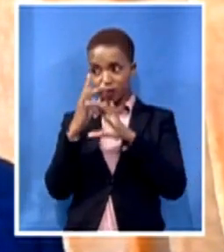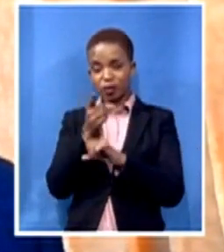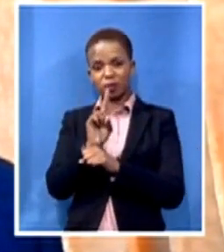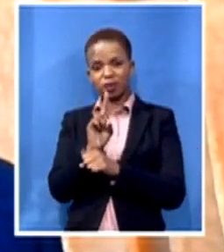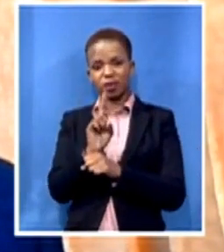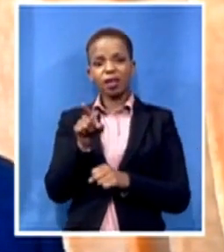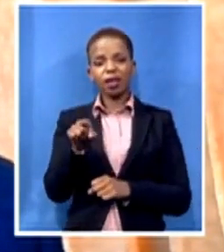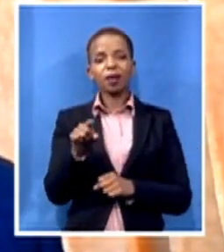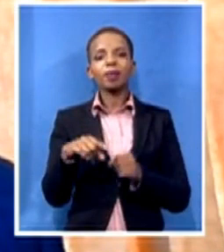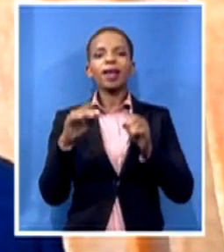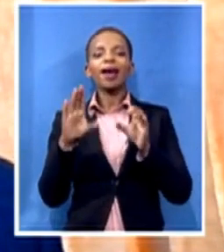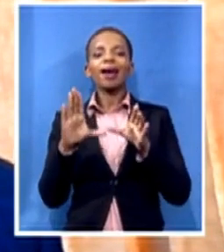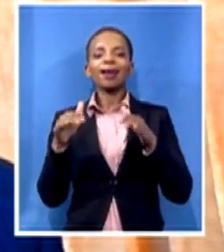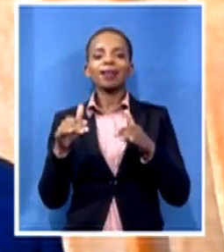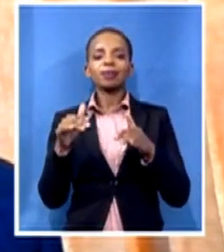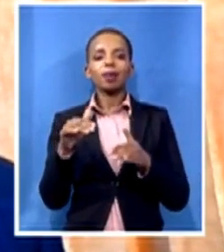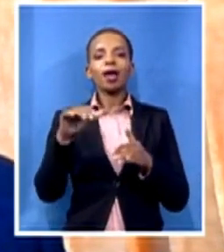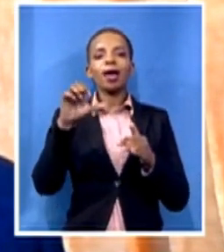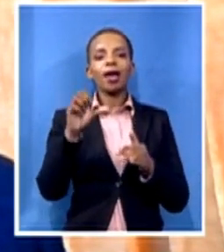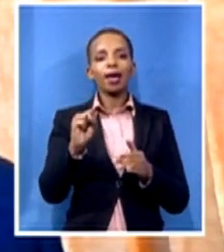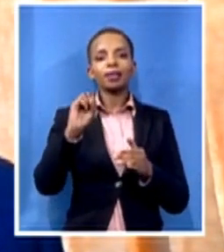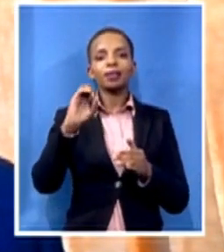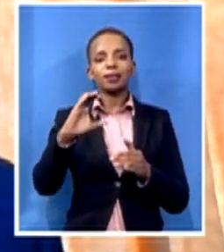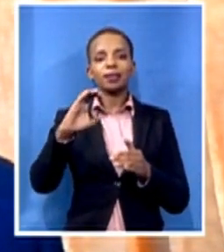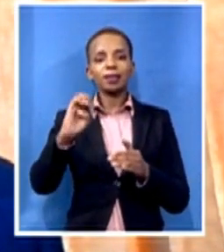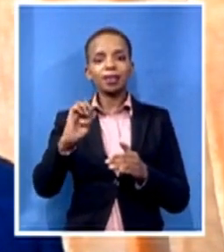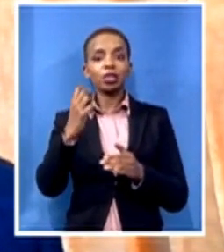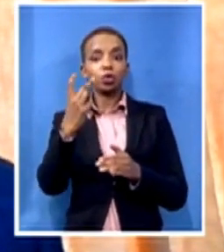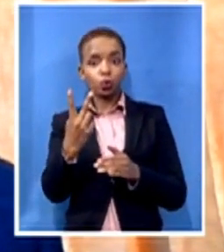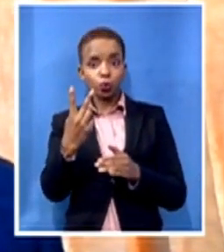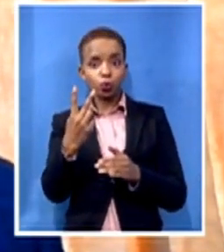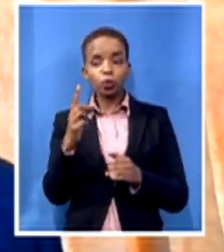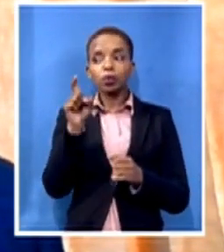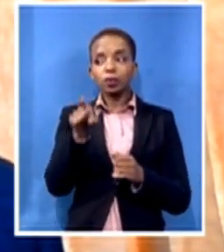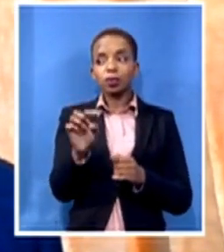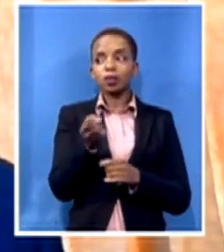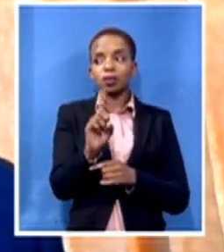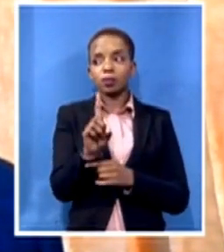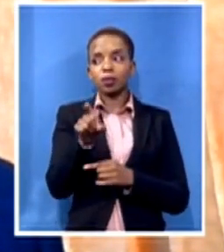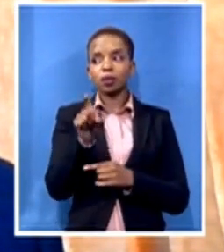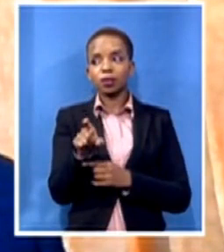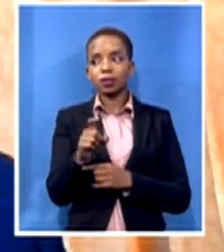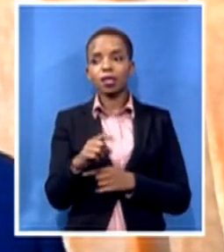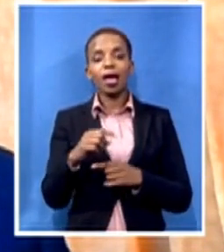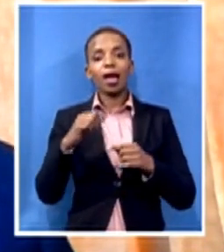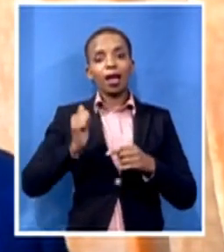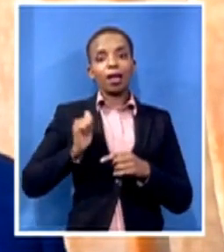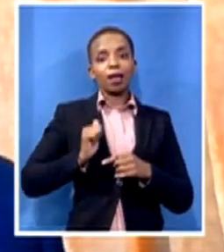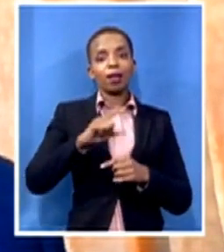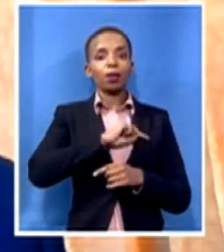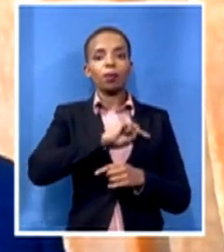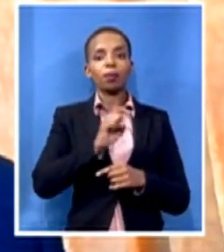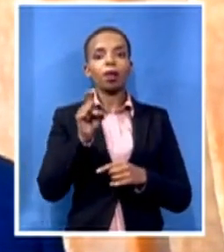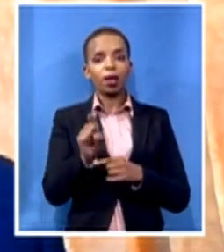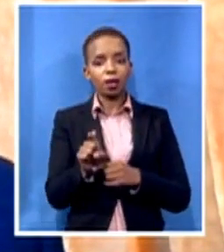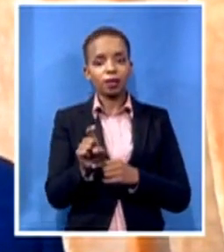ACE2 is an enzyme, and it's also a receptor, very much like CD4 is a receptor for HIV. So the full